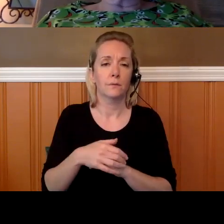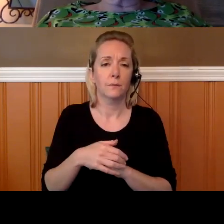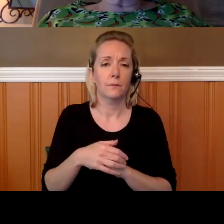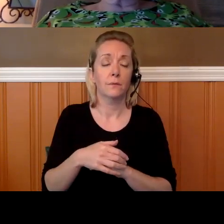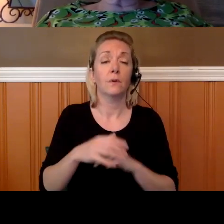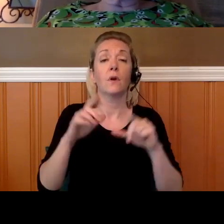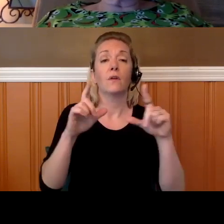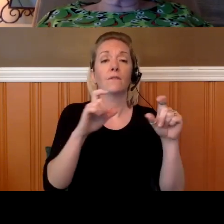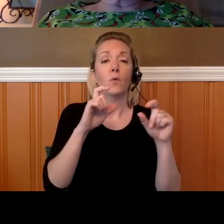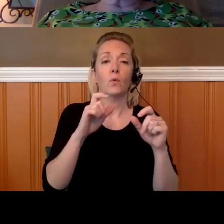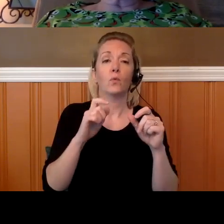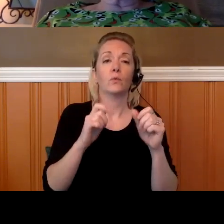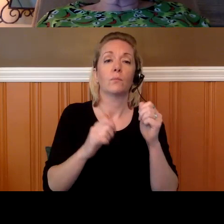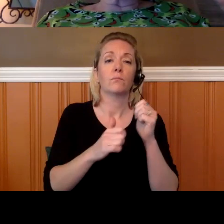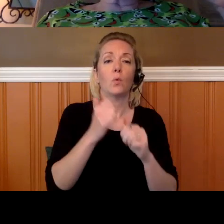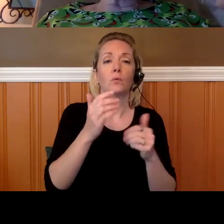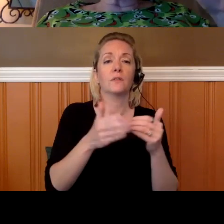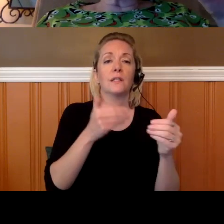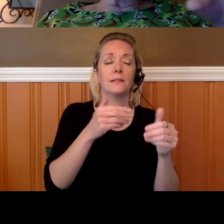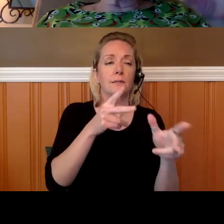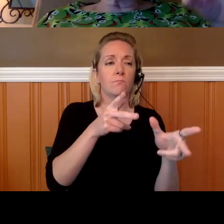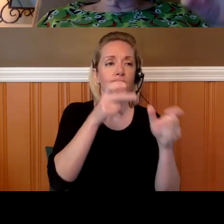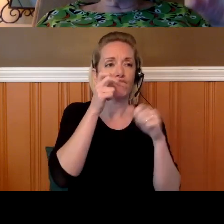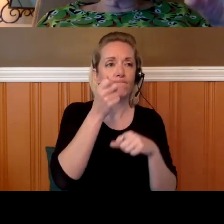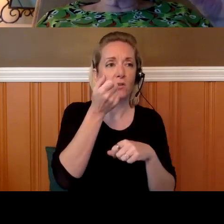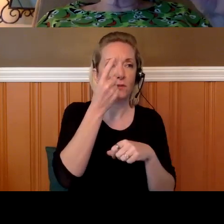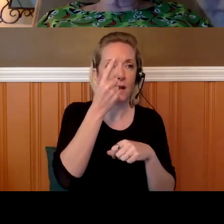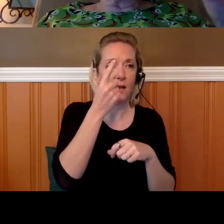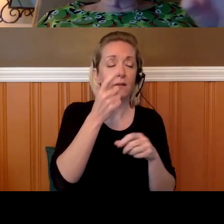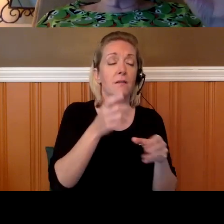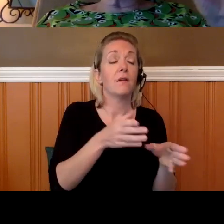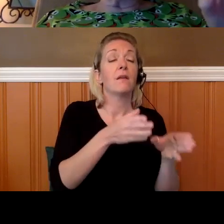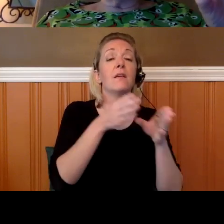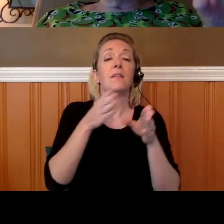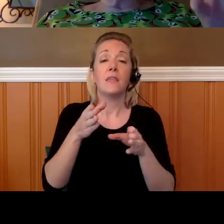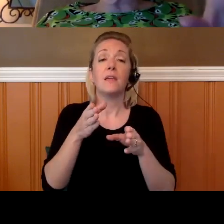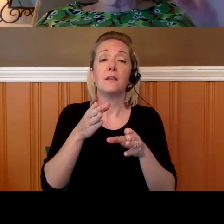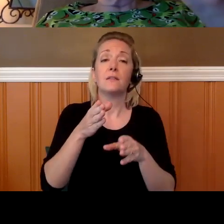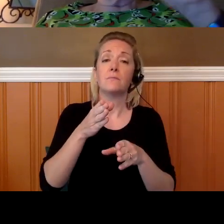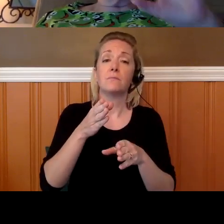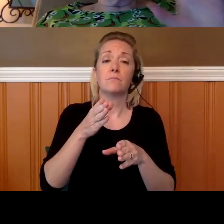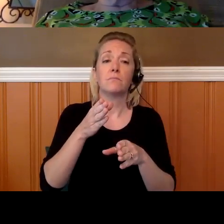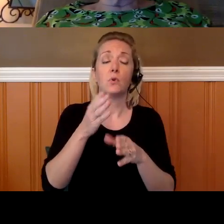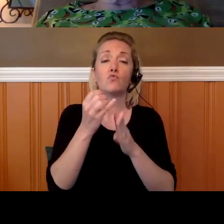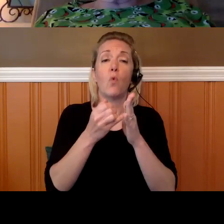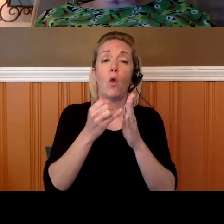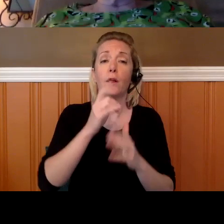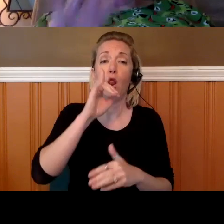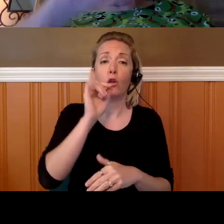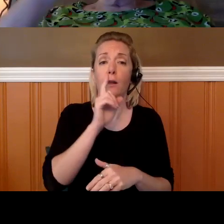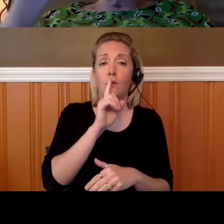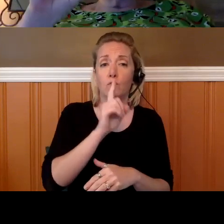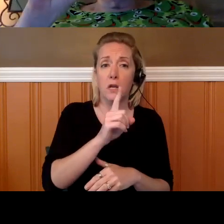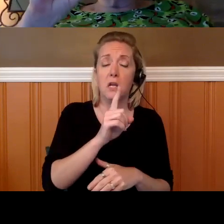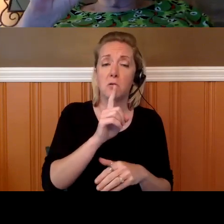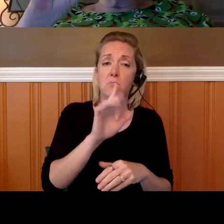Photos are the easiest, then kind of realistic color drawings and black and